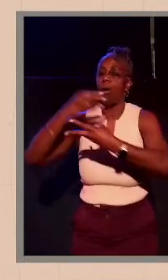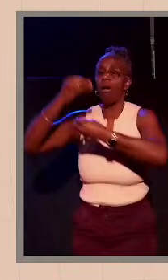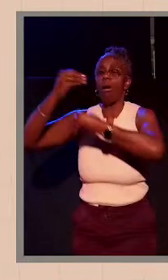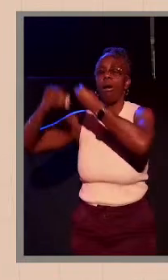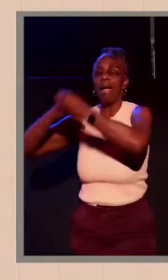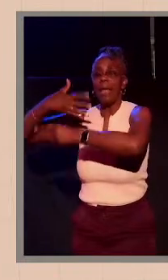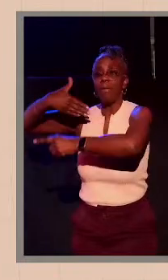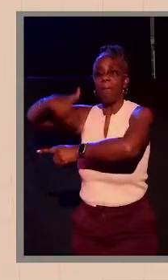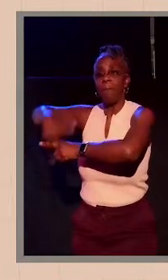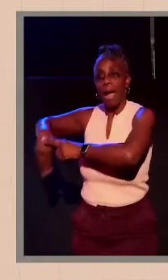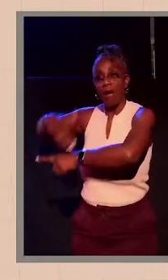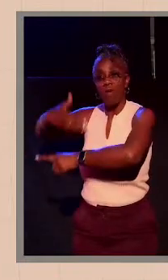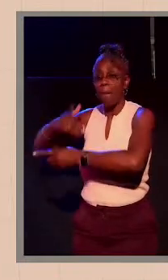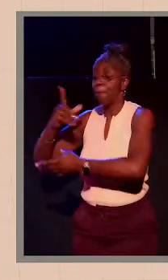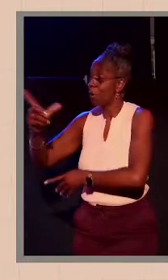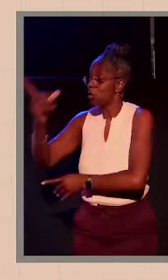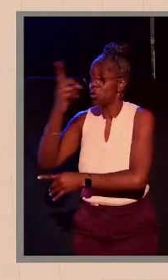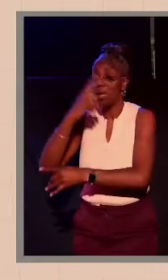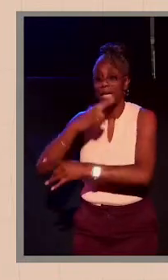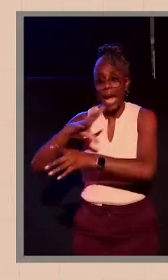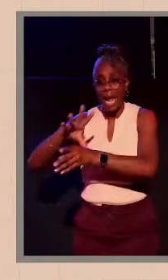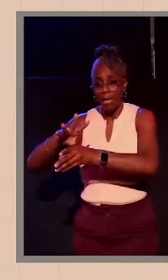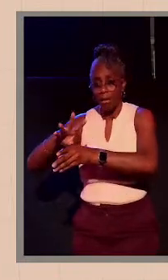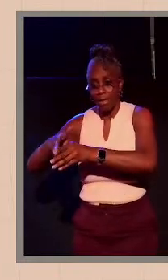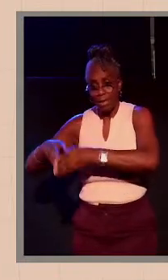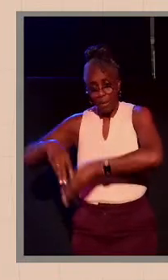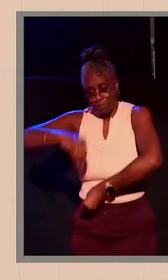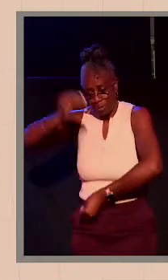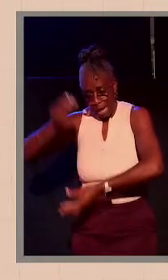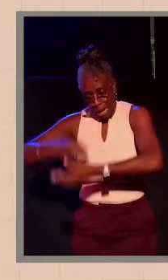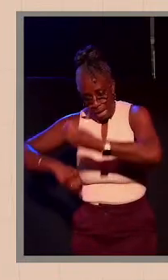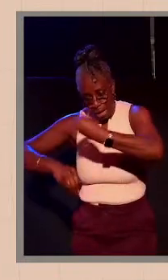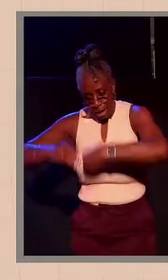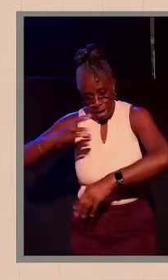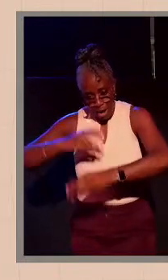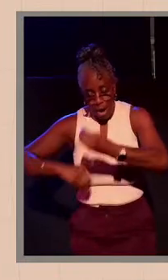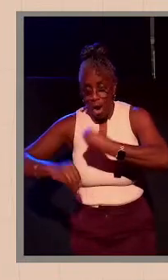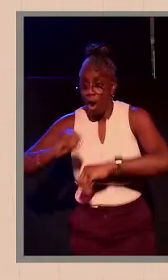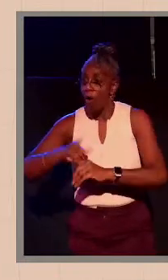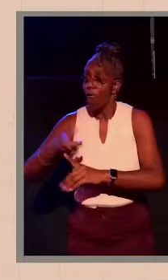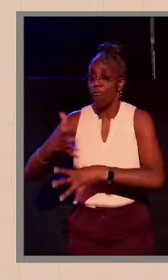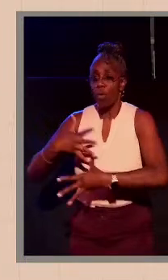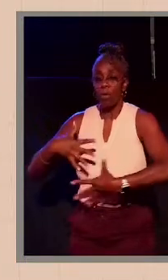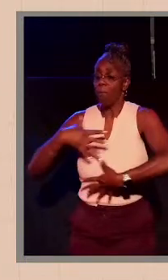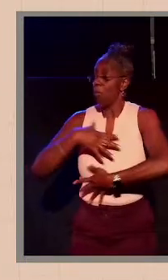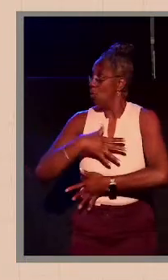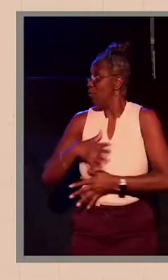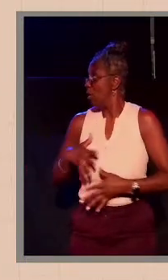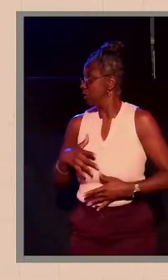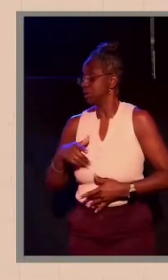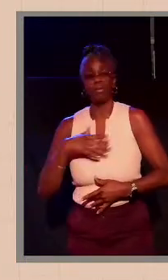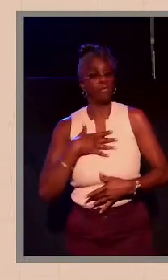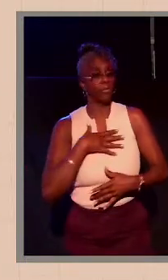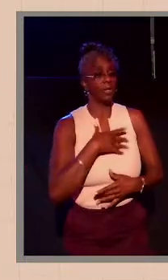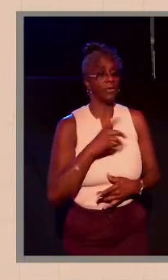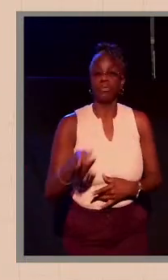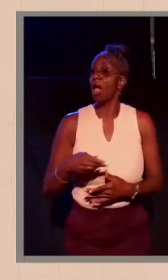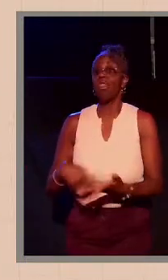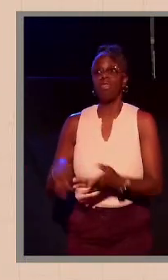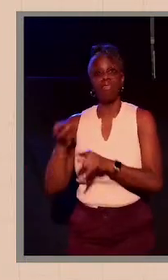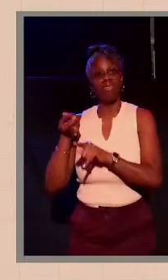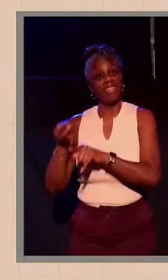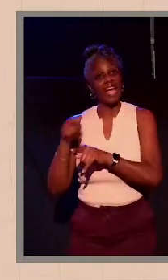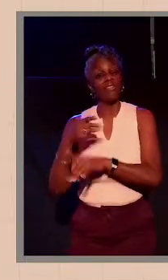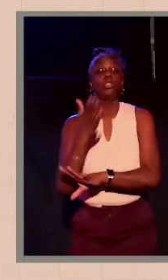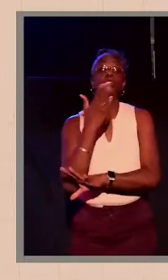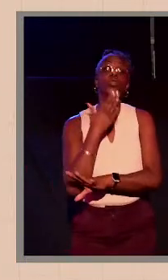background there, but it allows you to extract that absolute orientation, and that's really useful for when you're